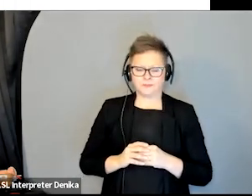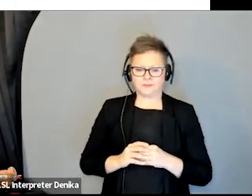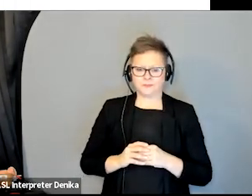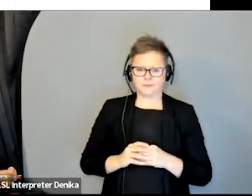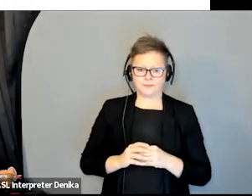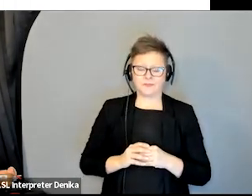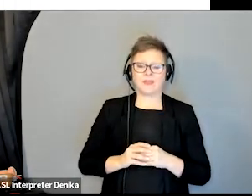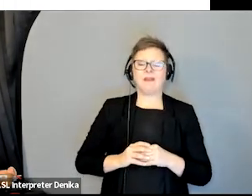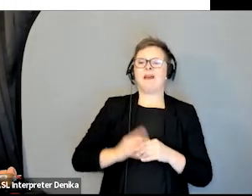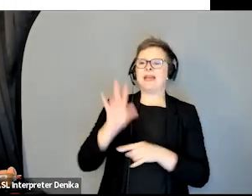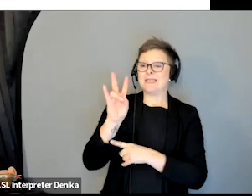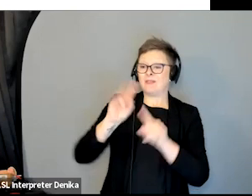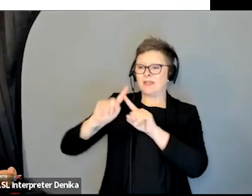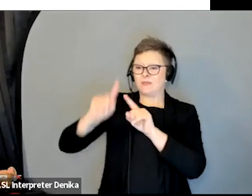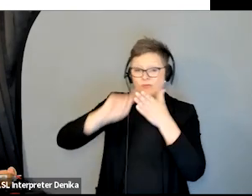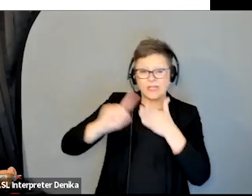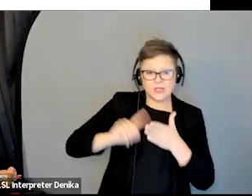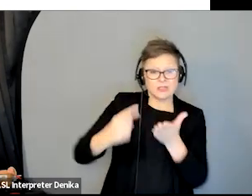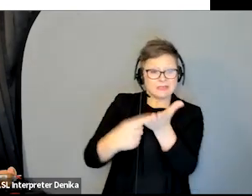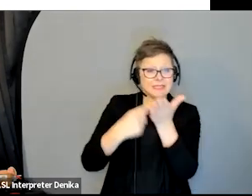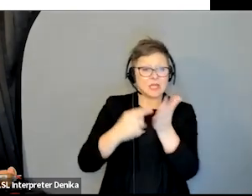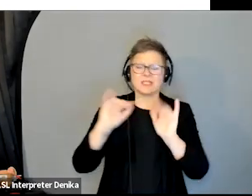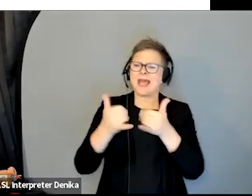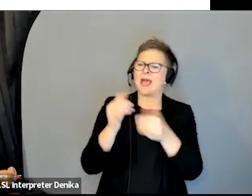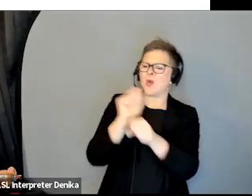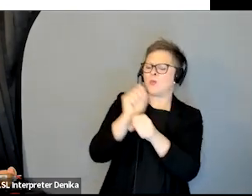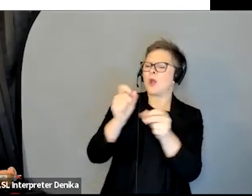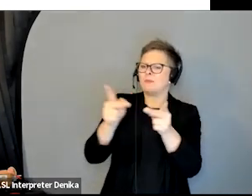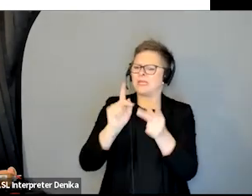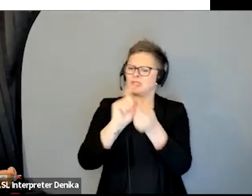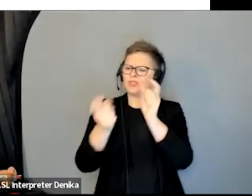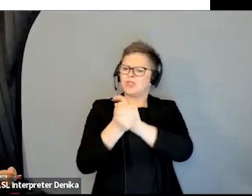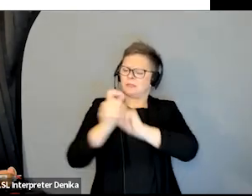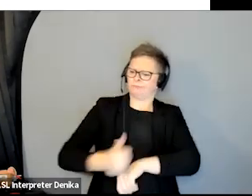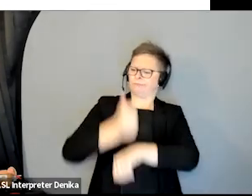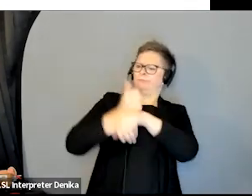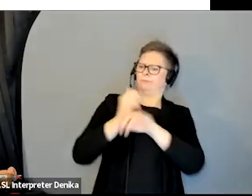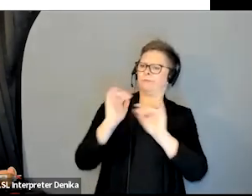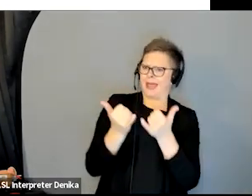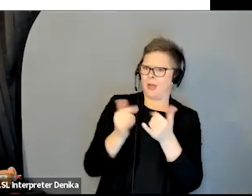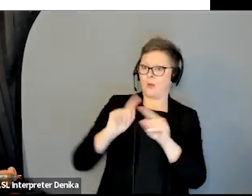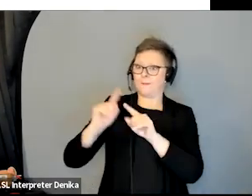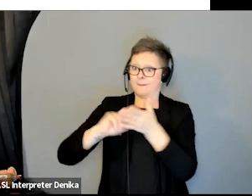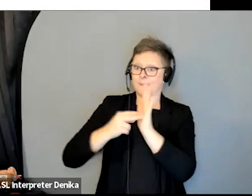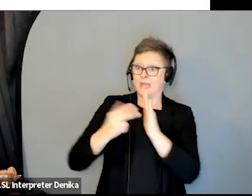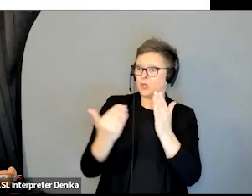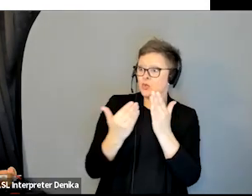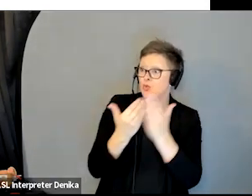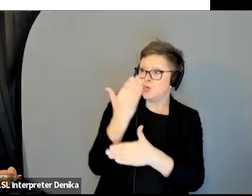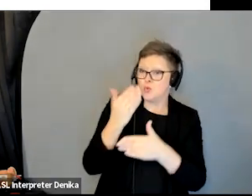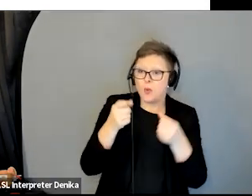Now, 7 studies discussed how workplace changes implemented during the pandemic created new opportunities for advocacy around